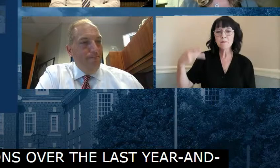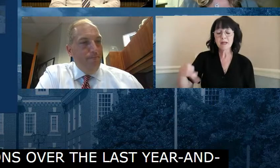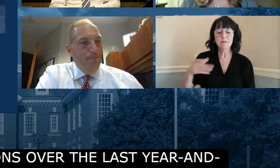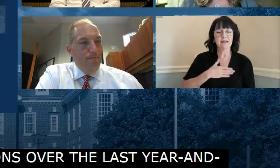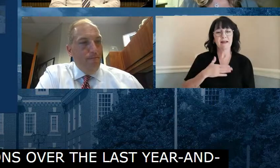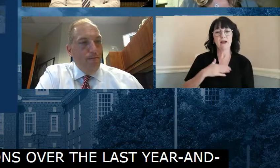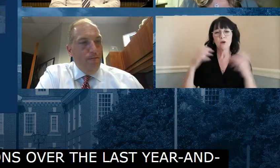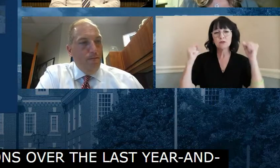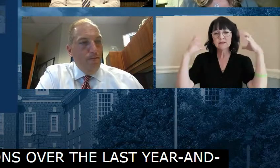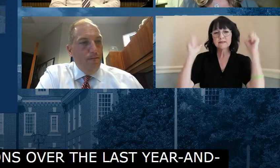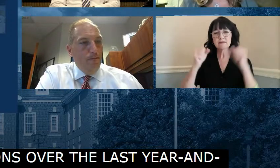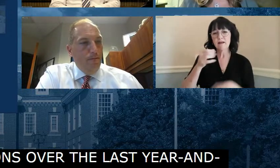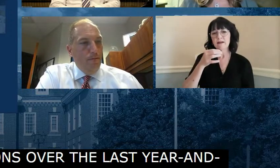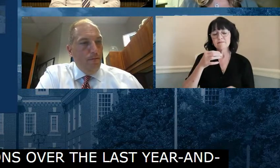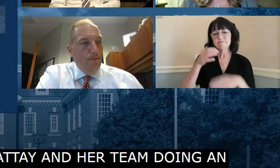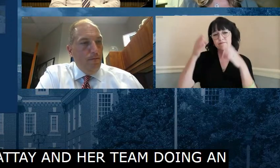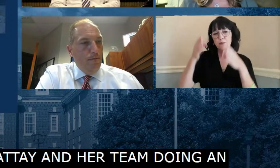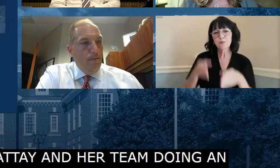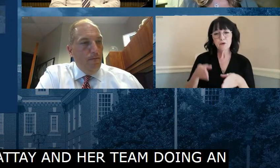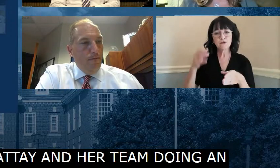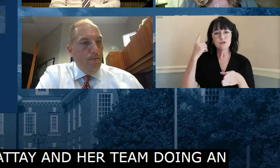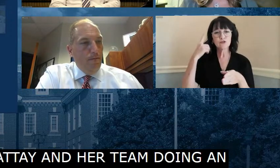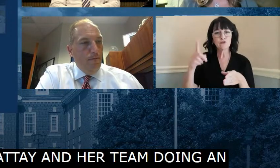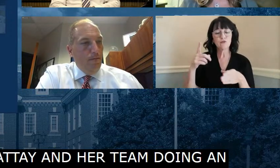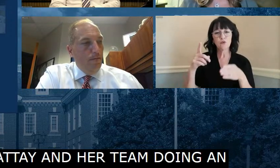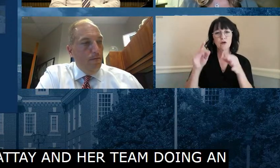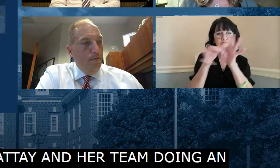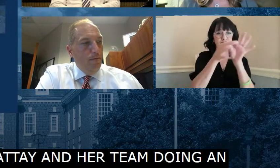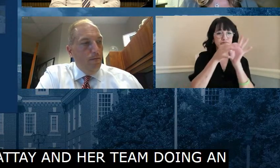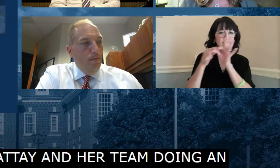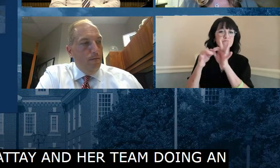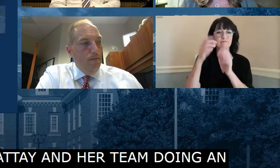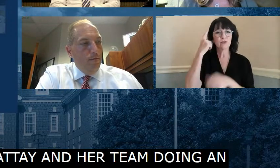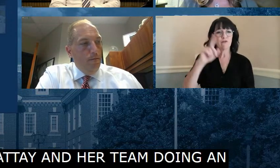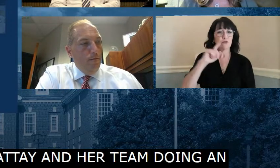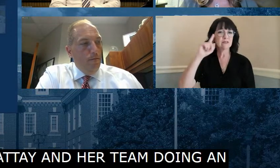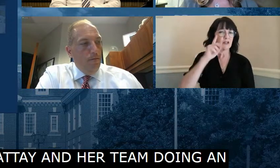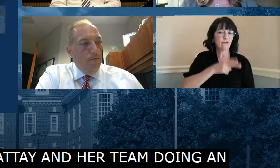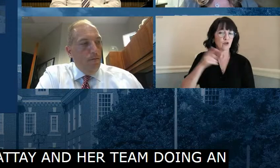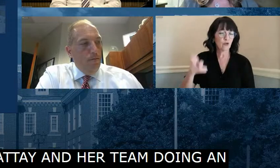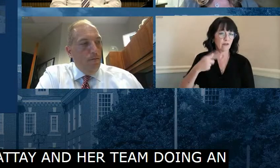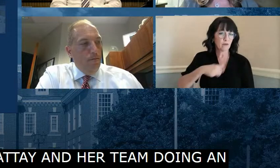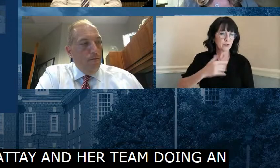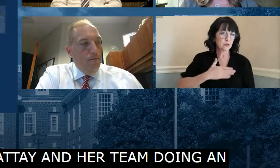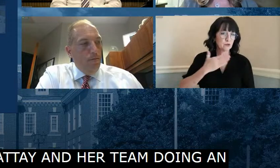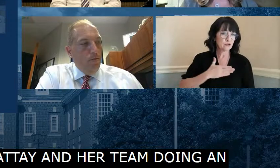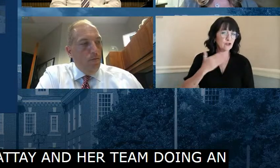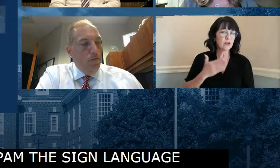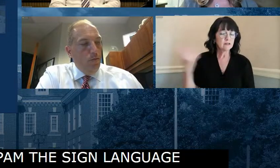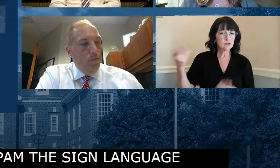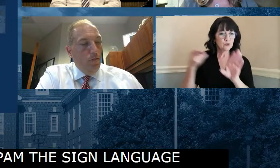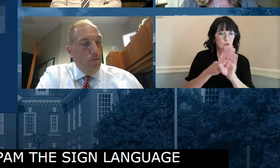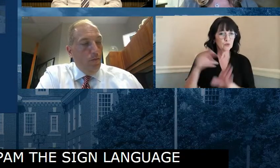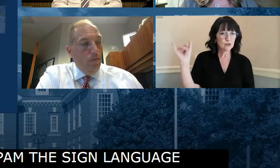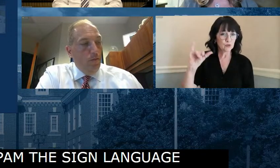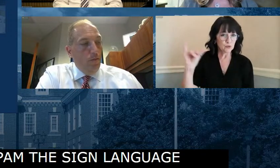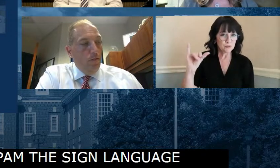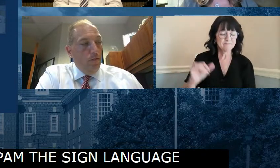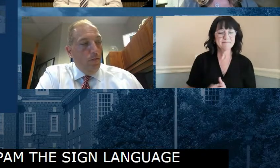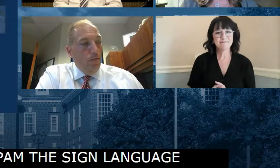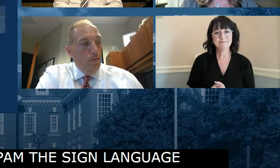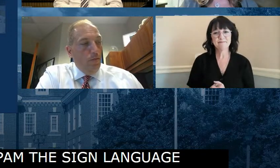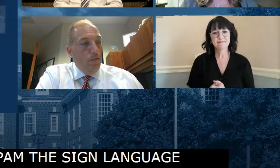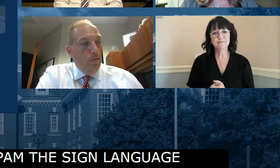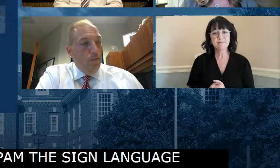expert for the deaf and hard of hearing, we appreciate her joining us as well. We'll have